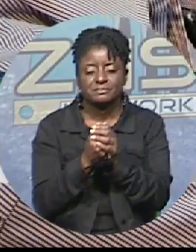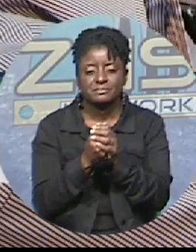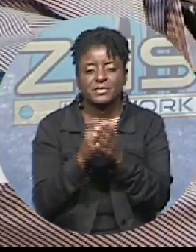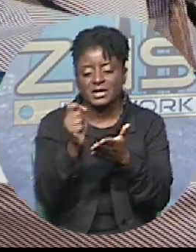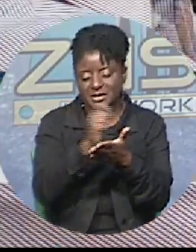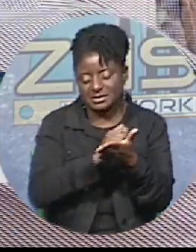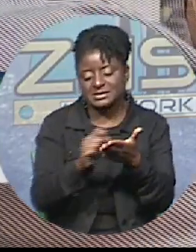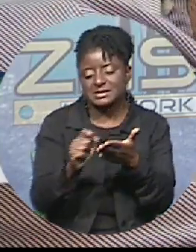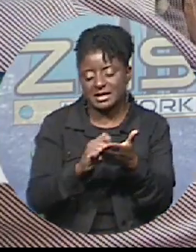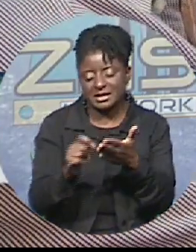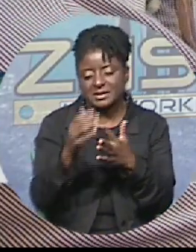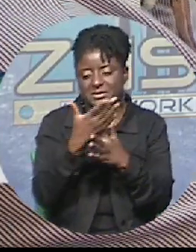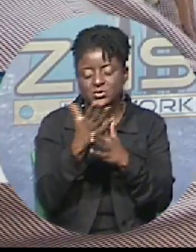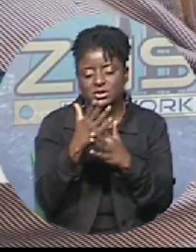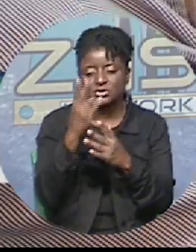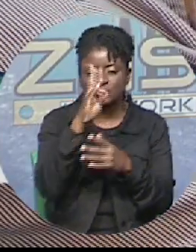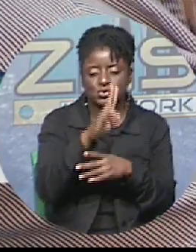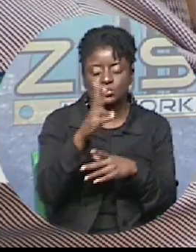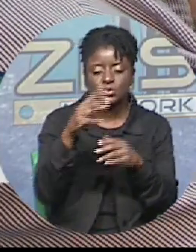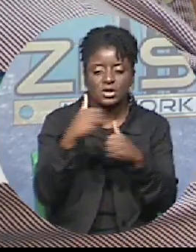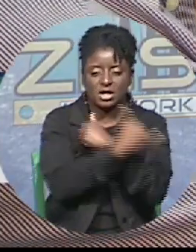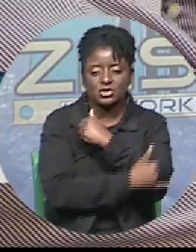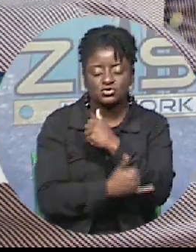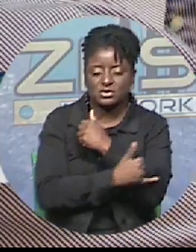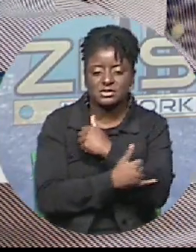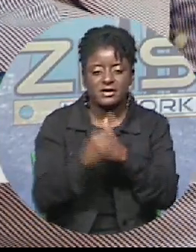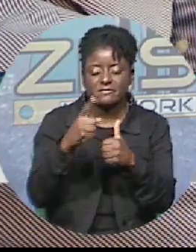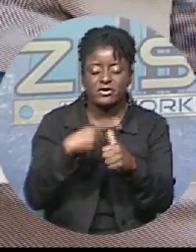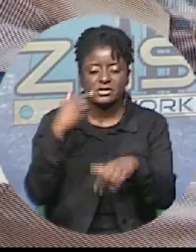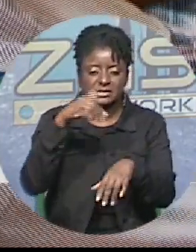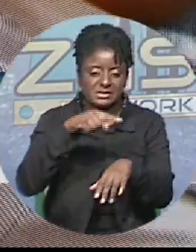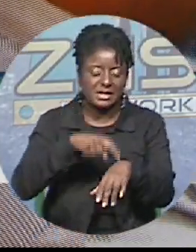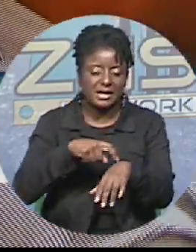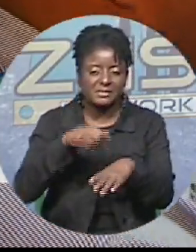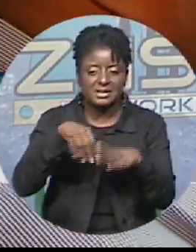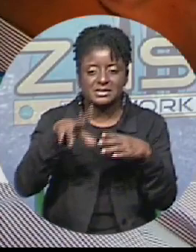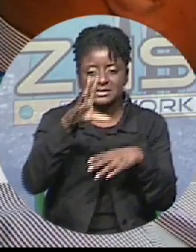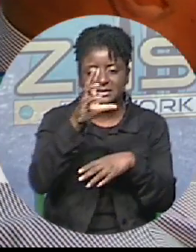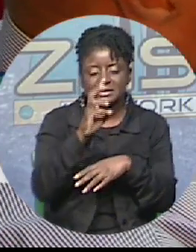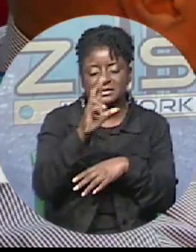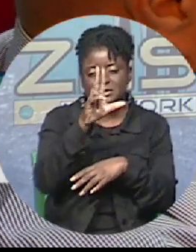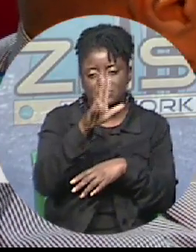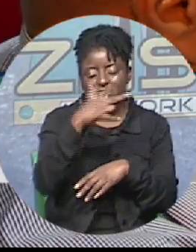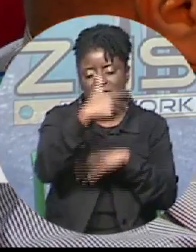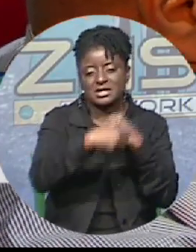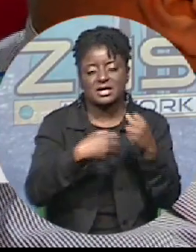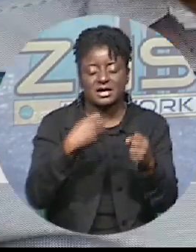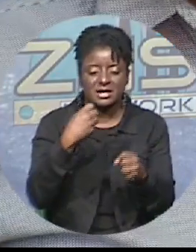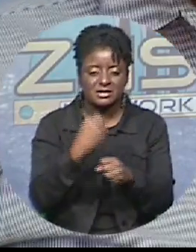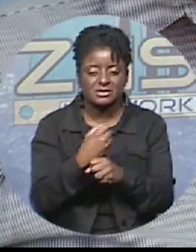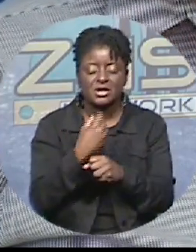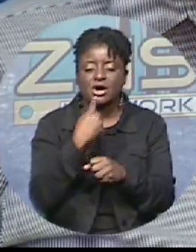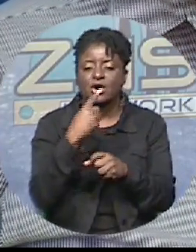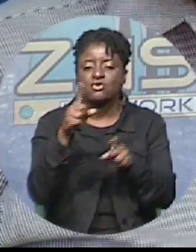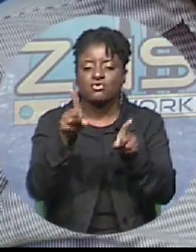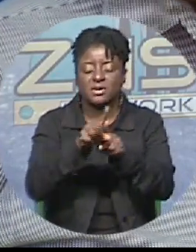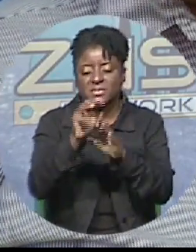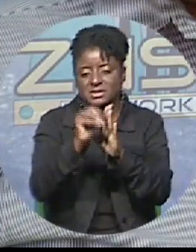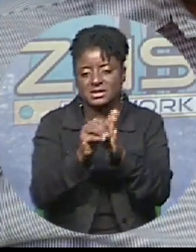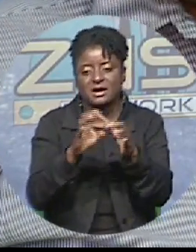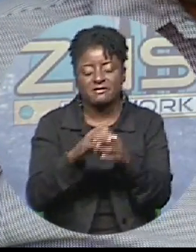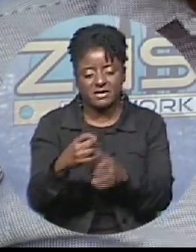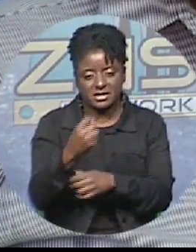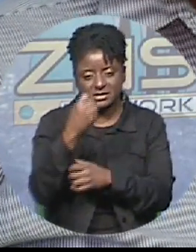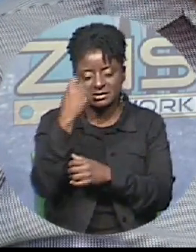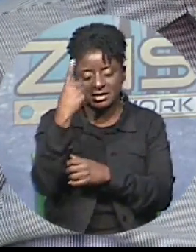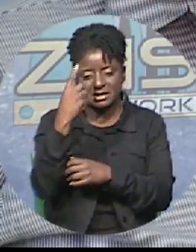the first time in 63 years a mutual agreement of understanding with any Olympic committee in the Central American region, and puts our athletes and